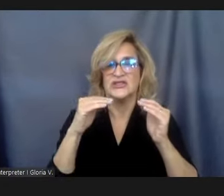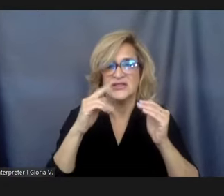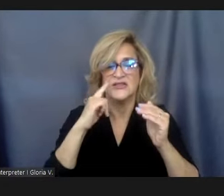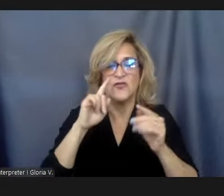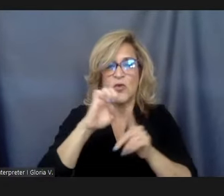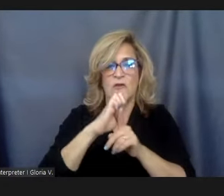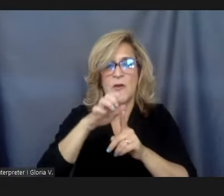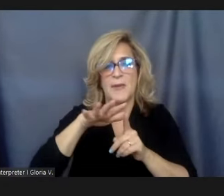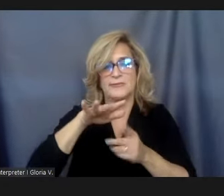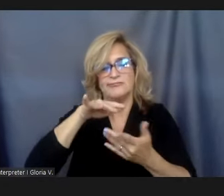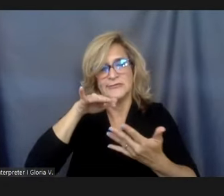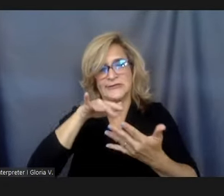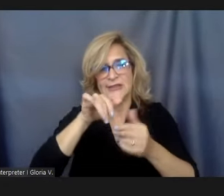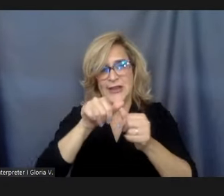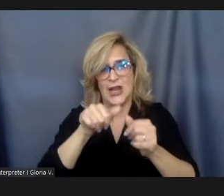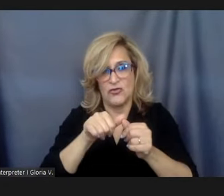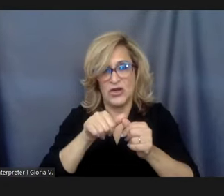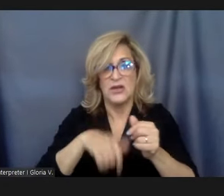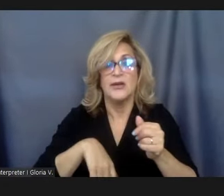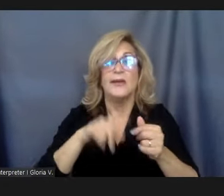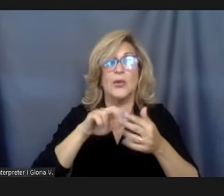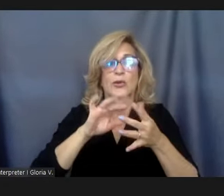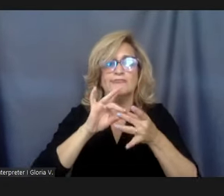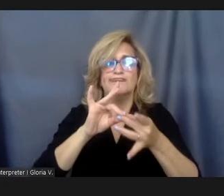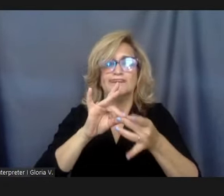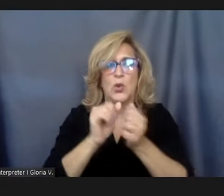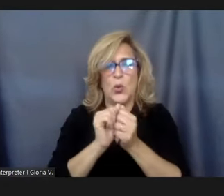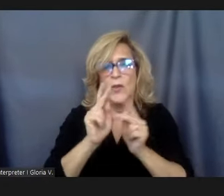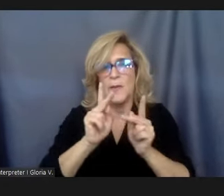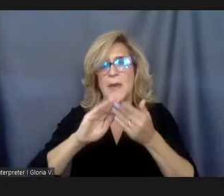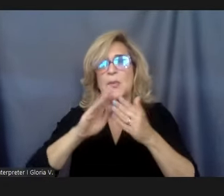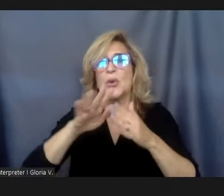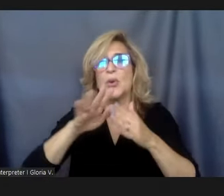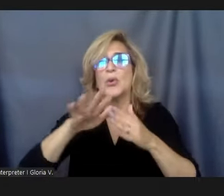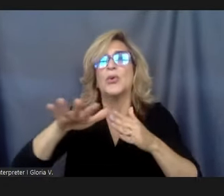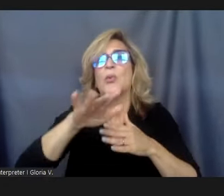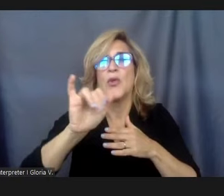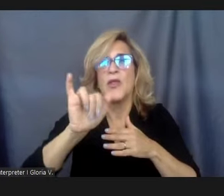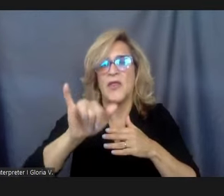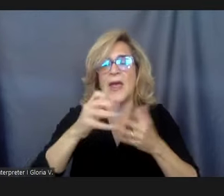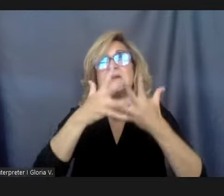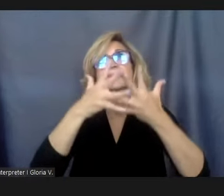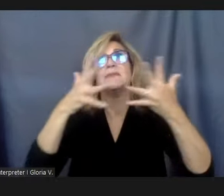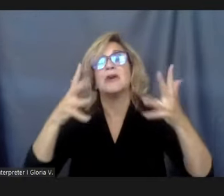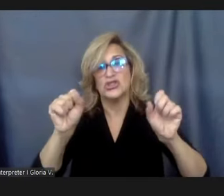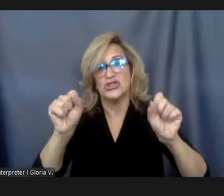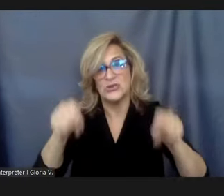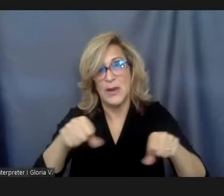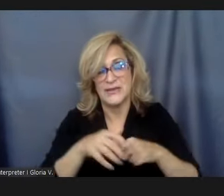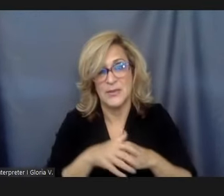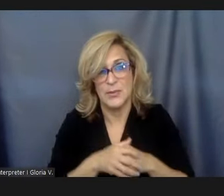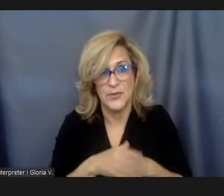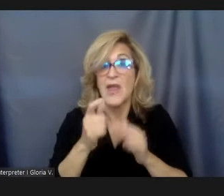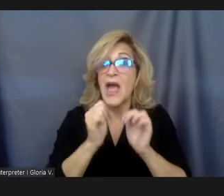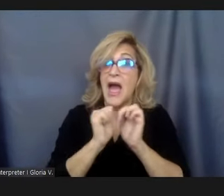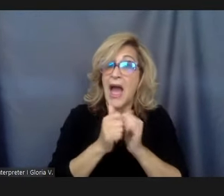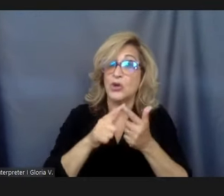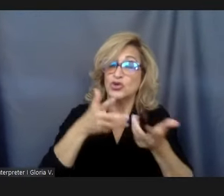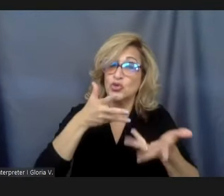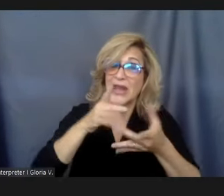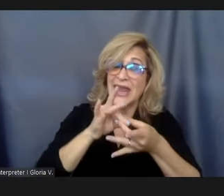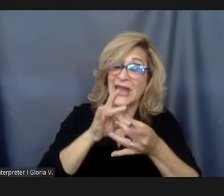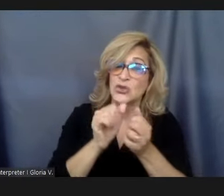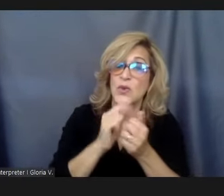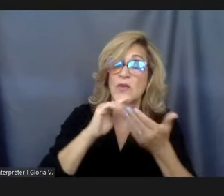Our public outreach will engage with these communities as much as possible. One way we'll be engaging with the communities is